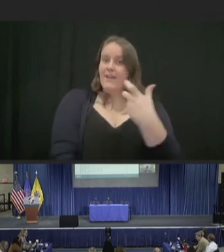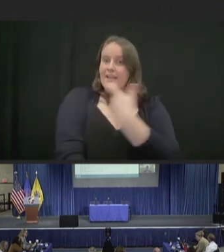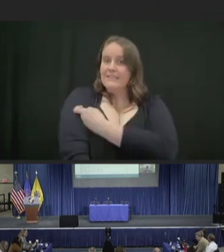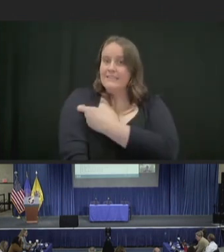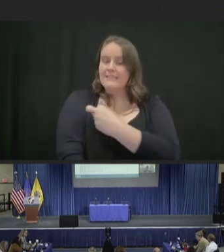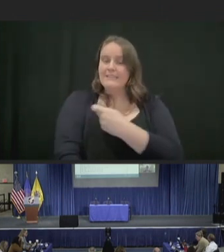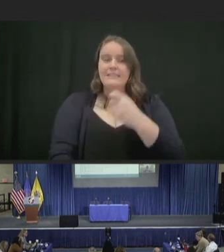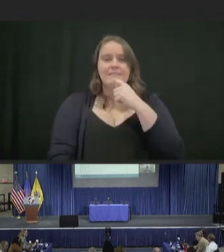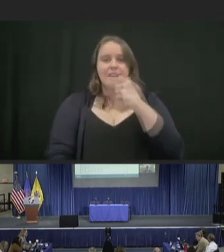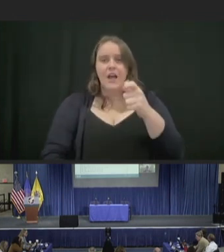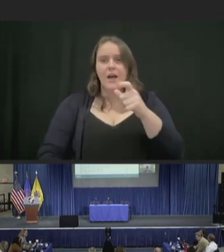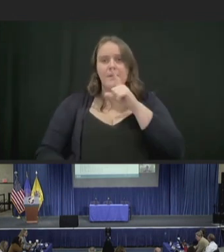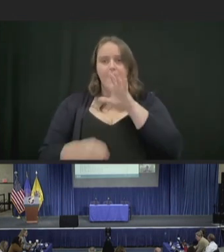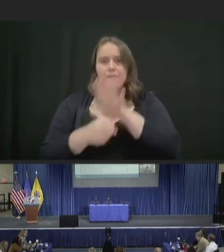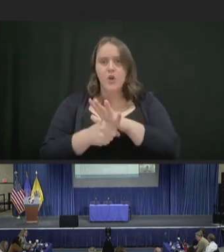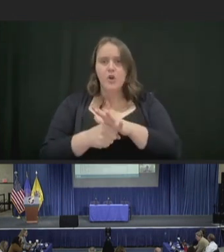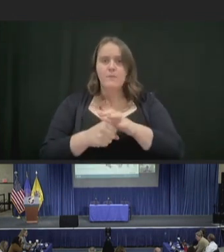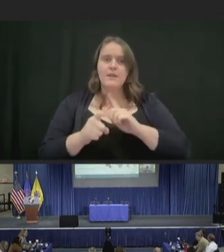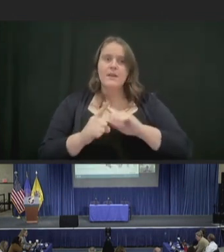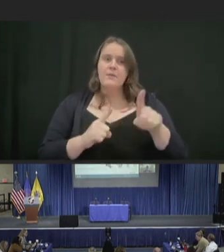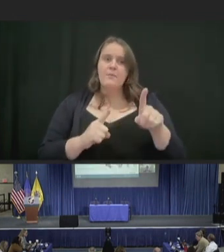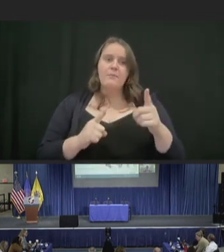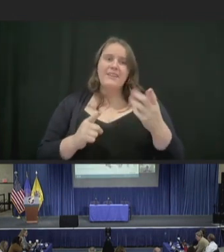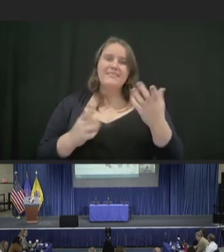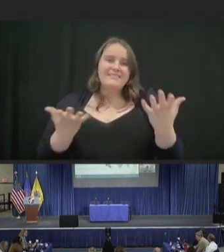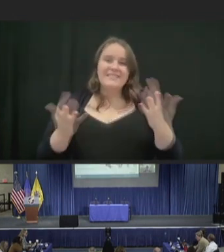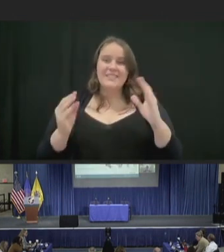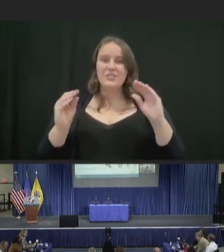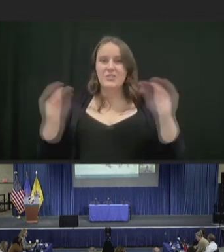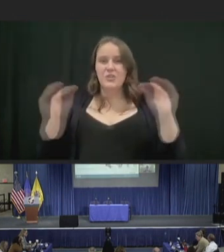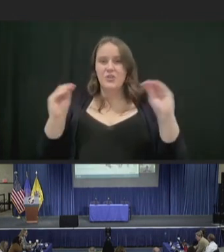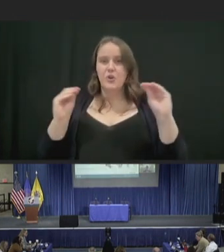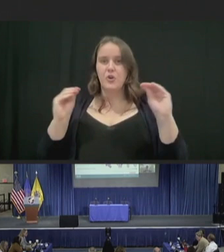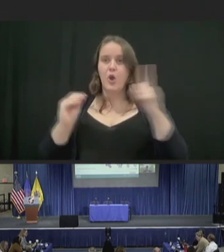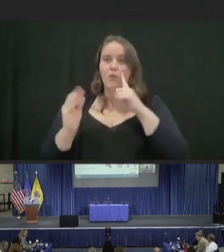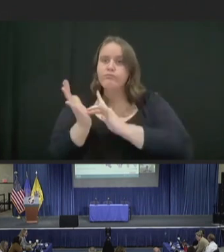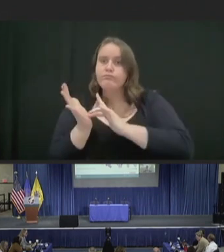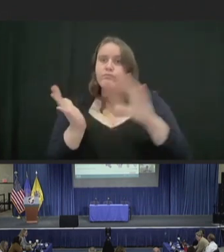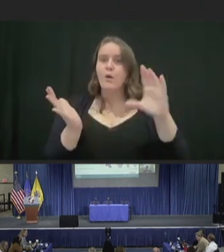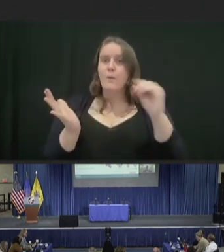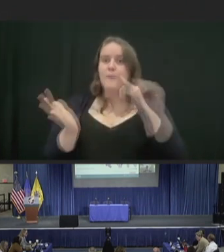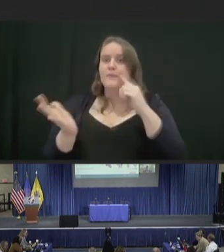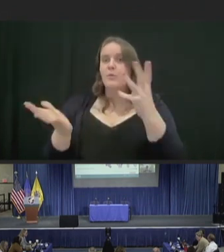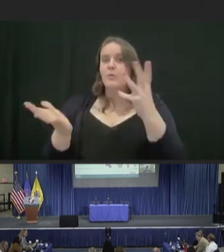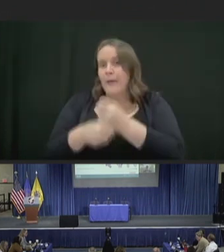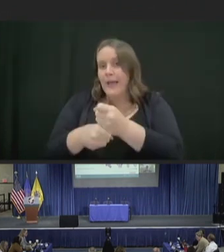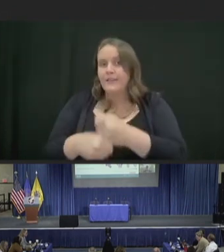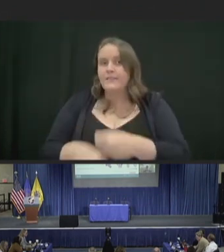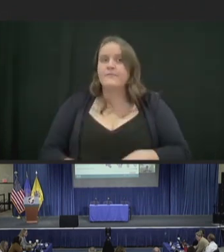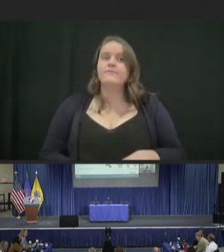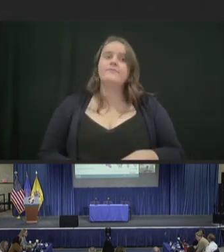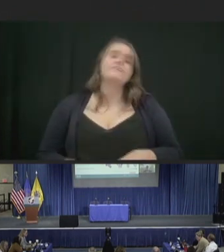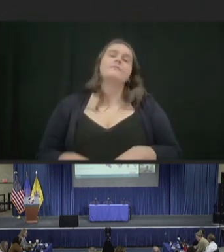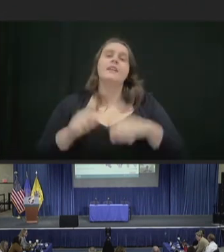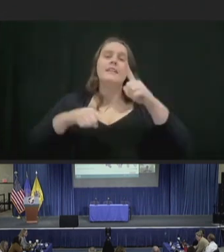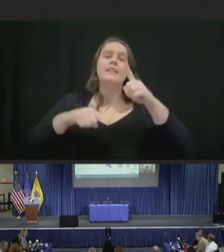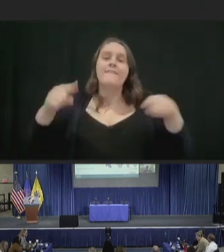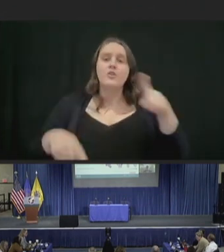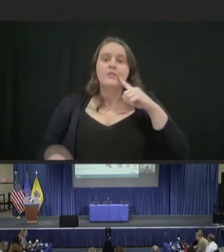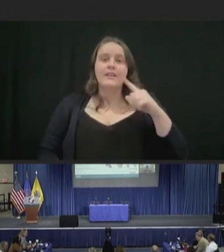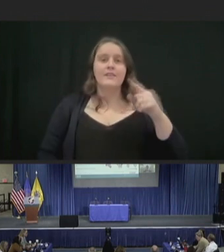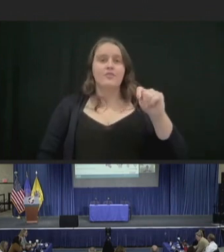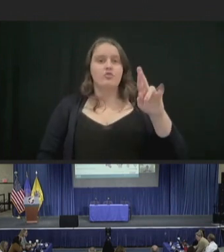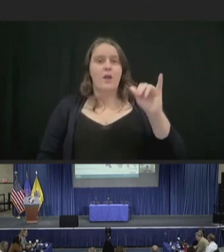confirmed, there's little pharmaceutical interest. I mentioned the diversity of the trimer or envelope spike protein, which